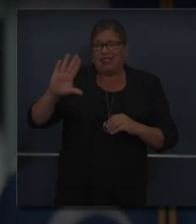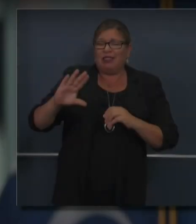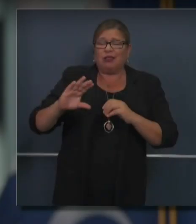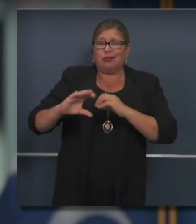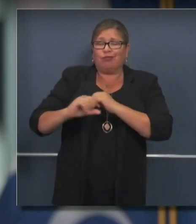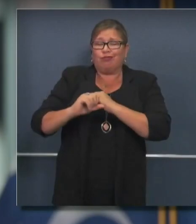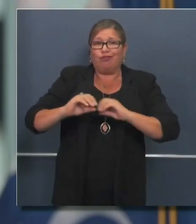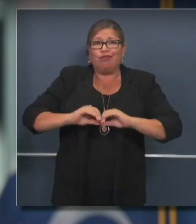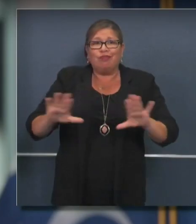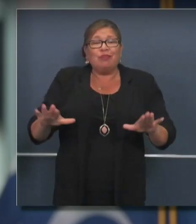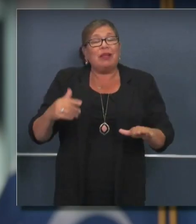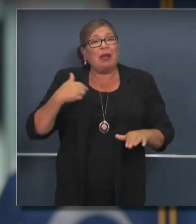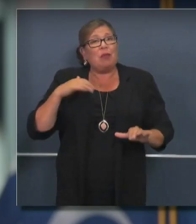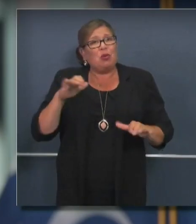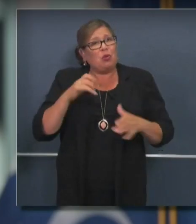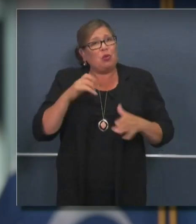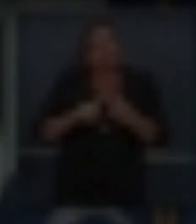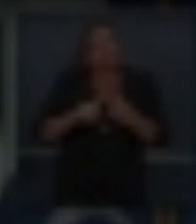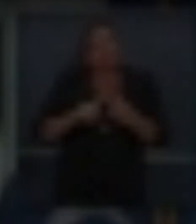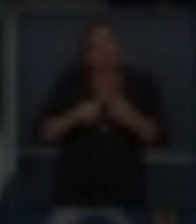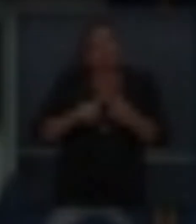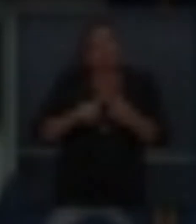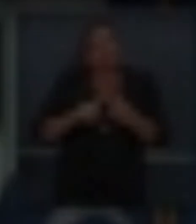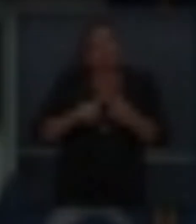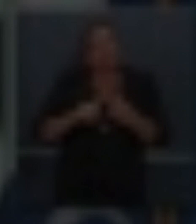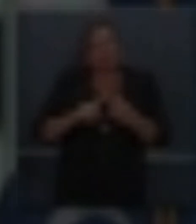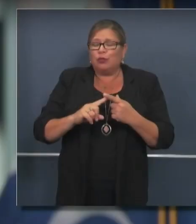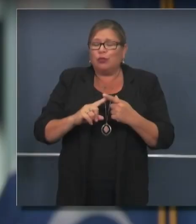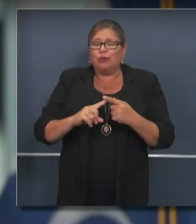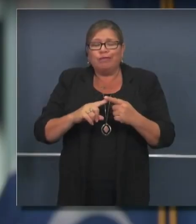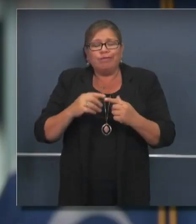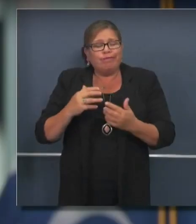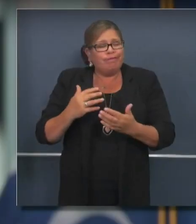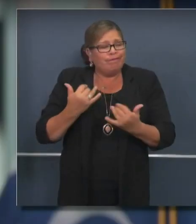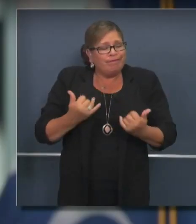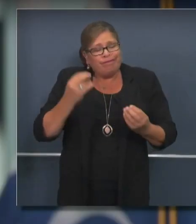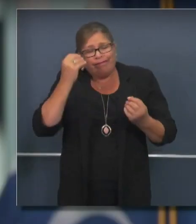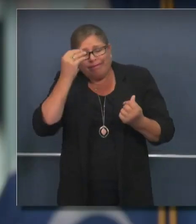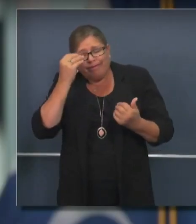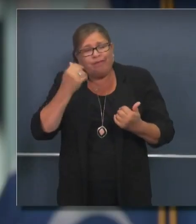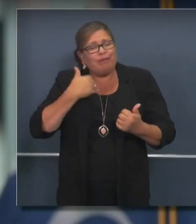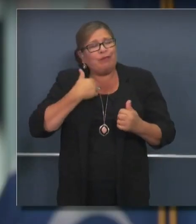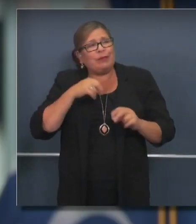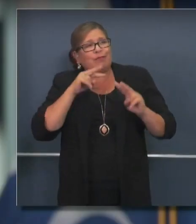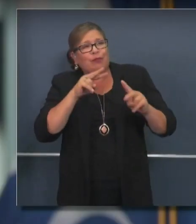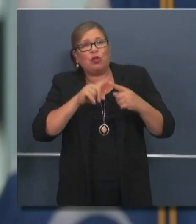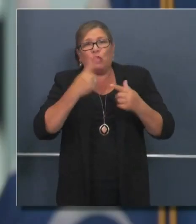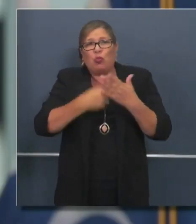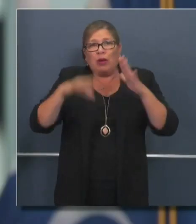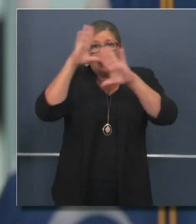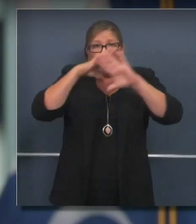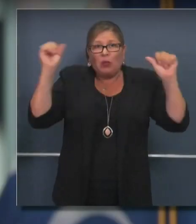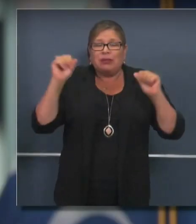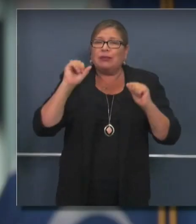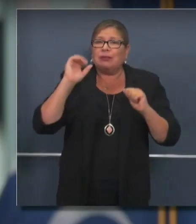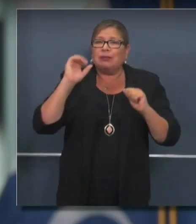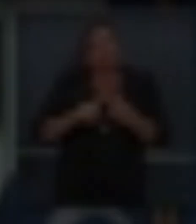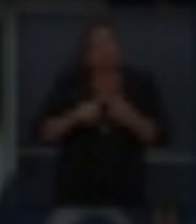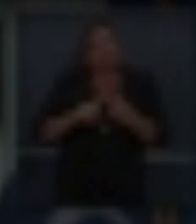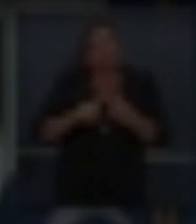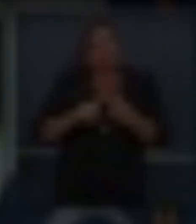What so many of you are doing, and that's digest opportunity to listen to the President of the United States and his press